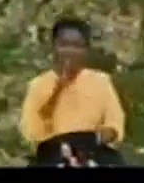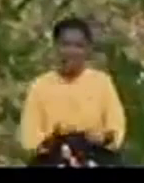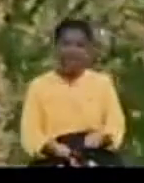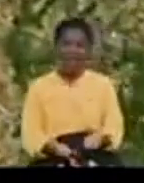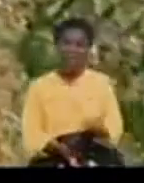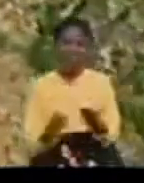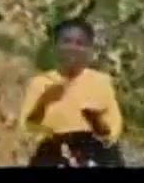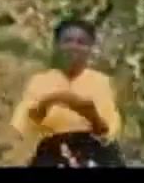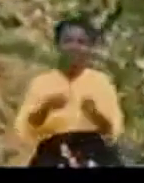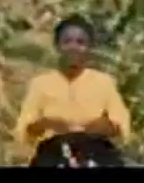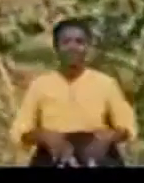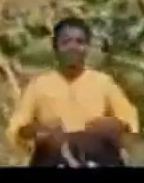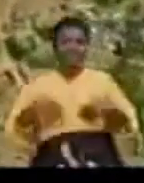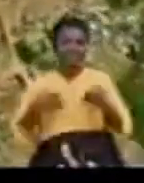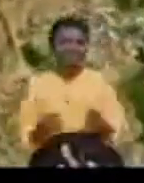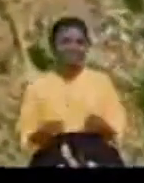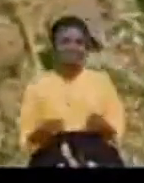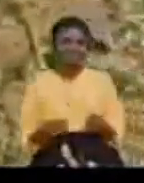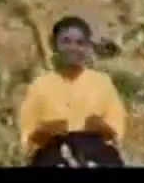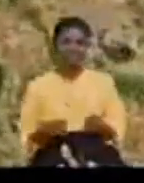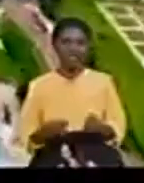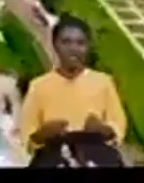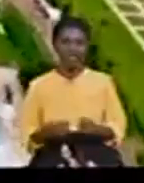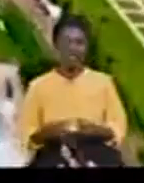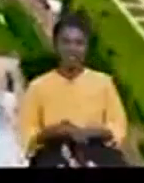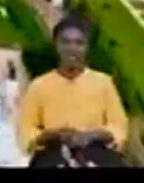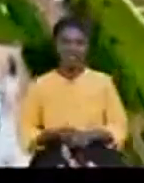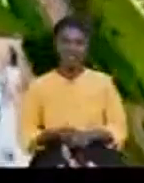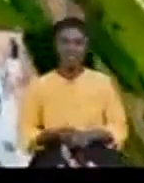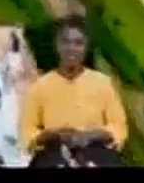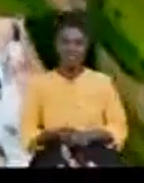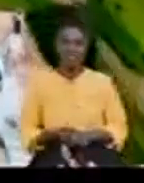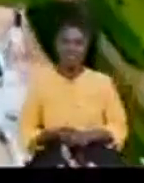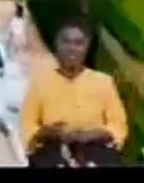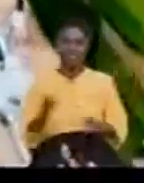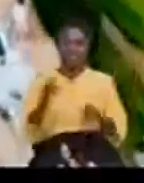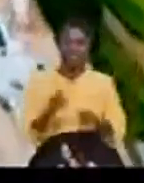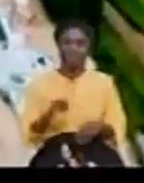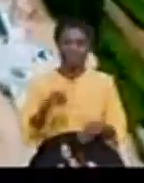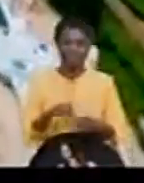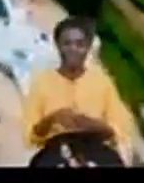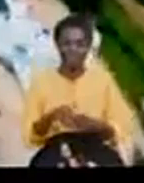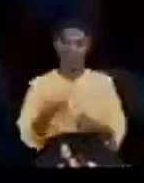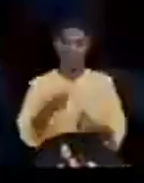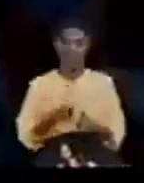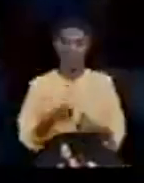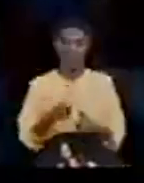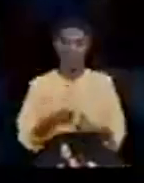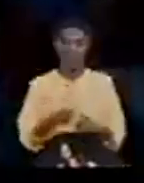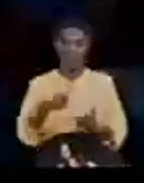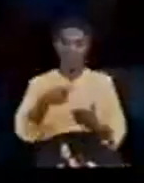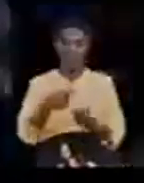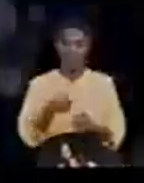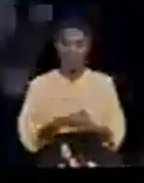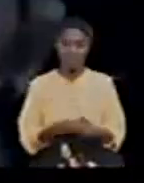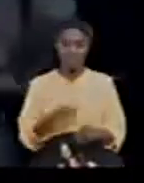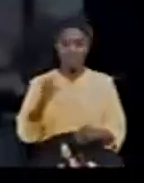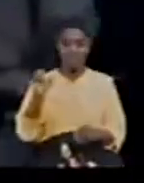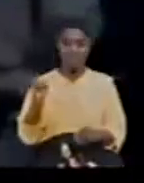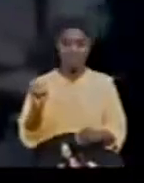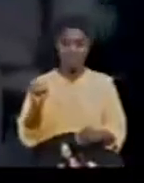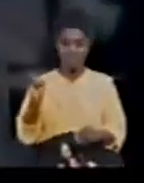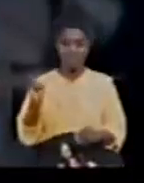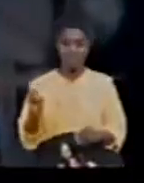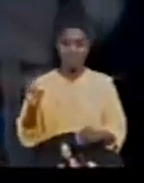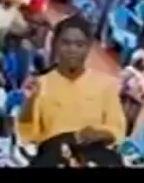month, from the great Oshogbo City, Osun State, Southwest Nigeria, experience the miracle power